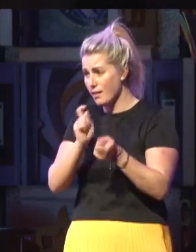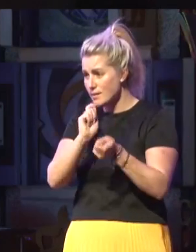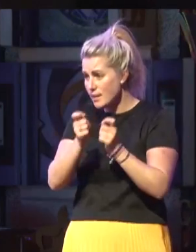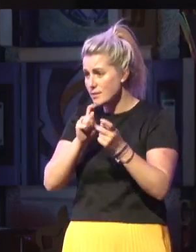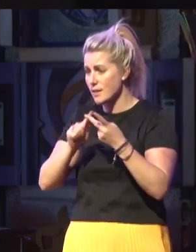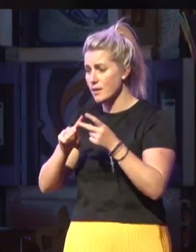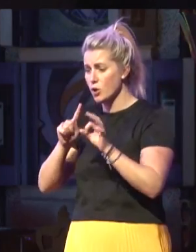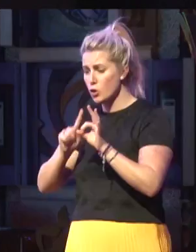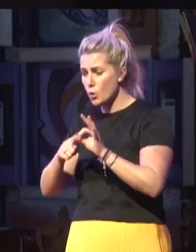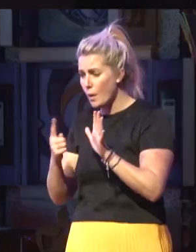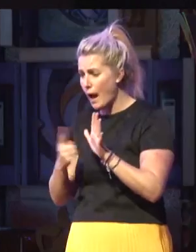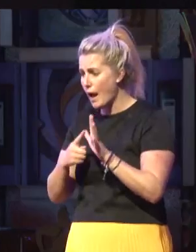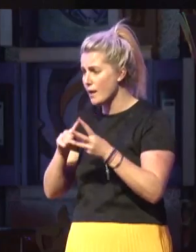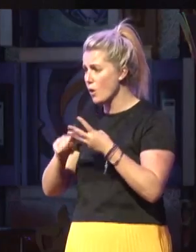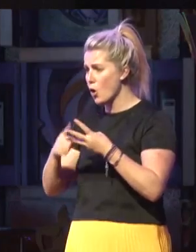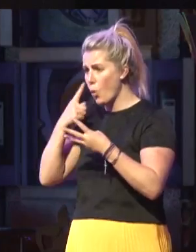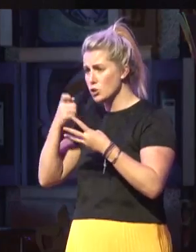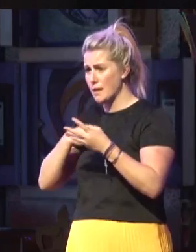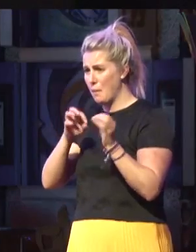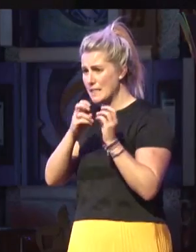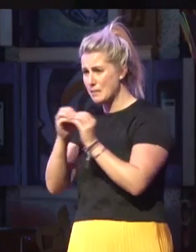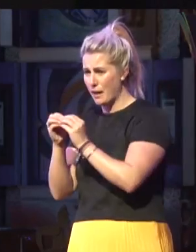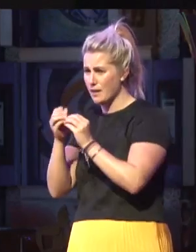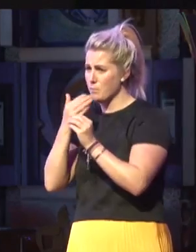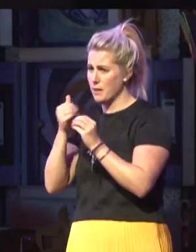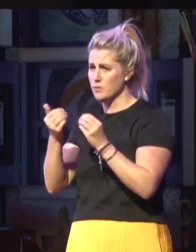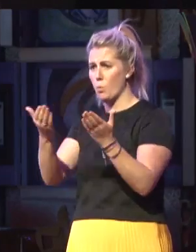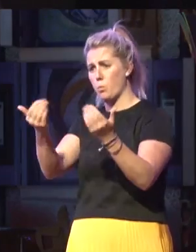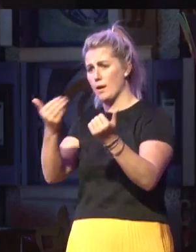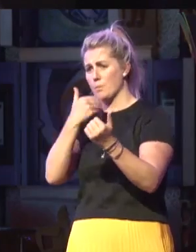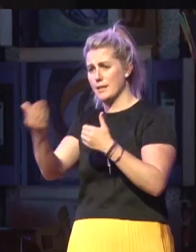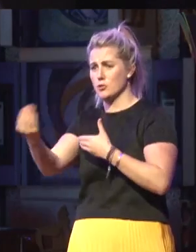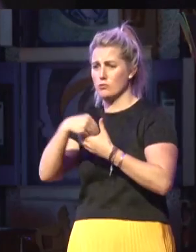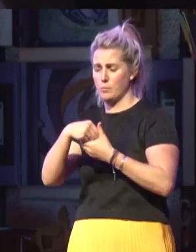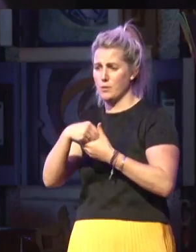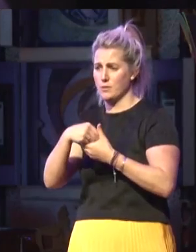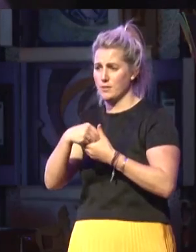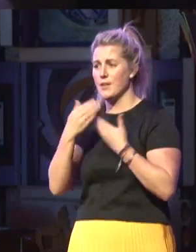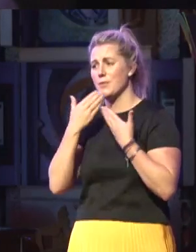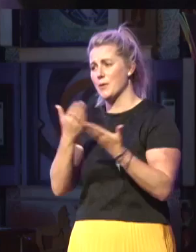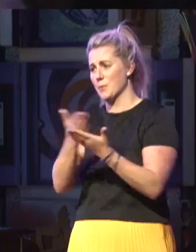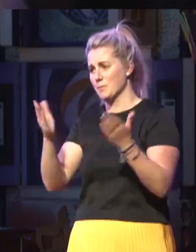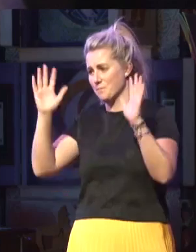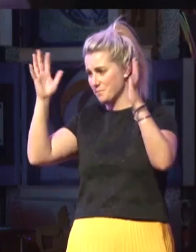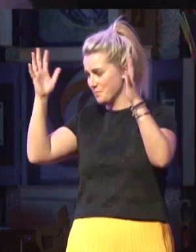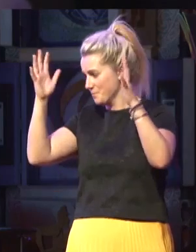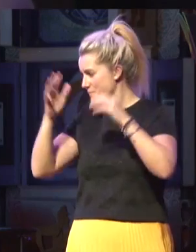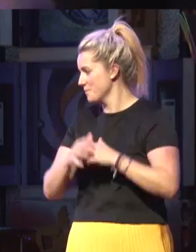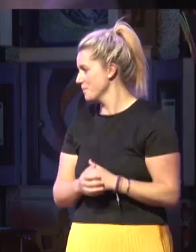in QA, and even checking my spelling, please, you're very welcome to come contribute. Thank you very much.